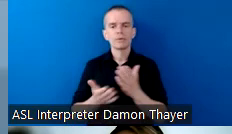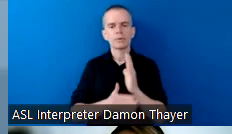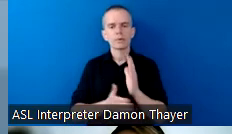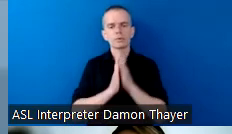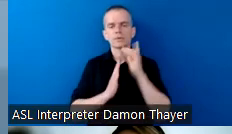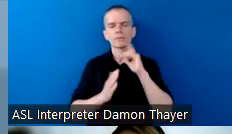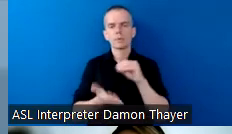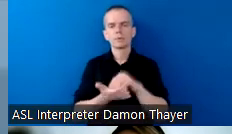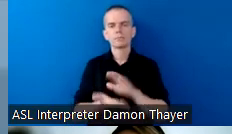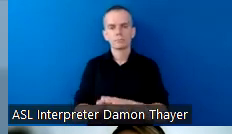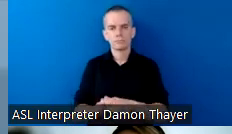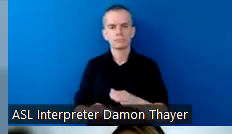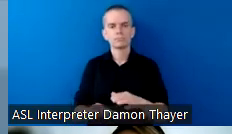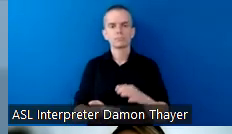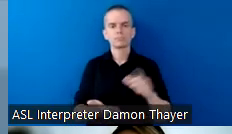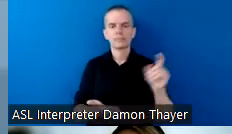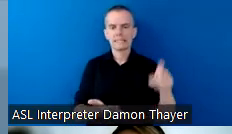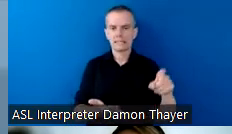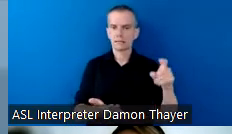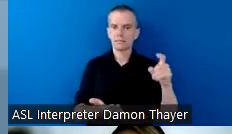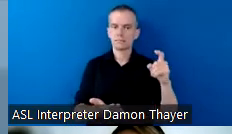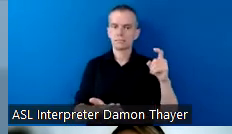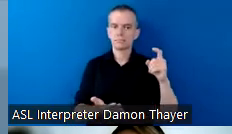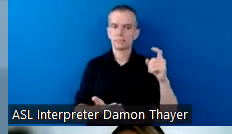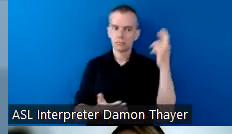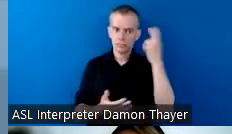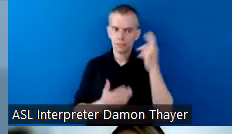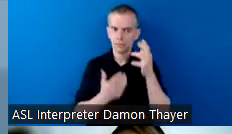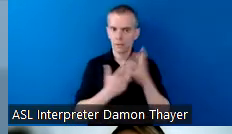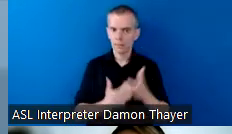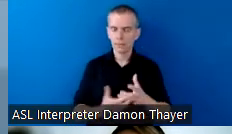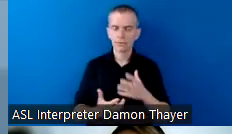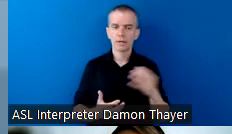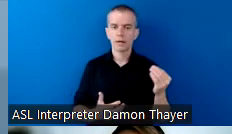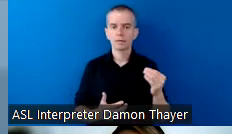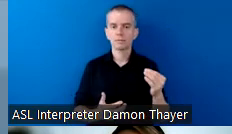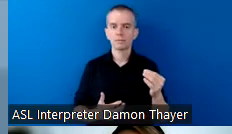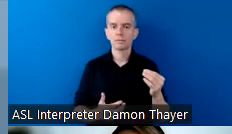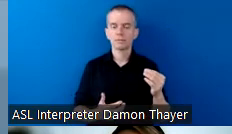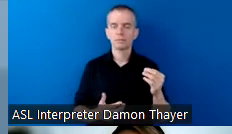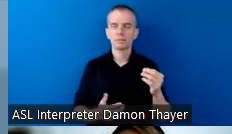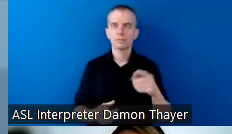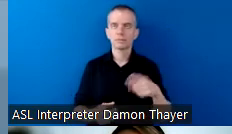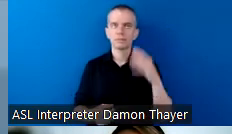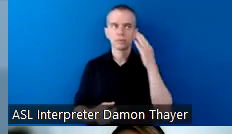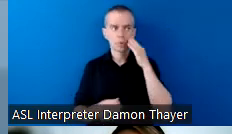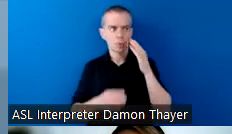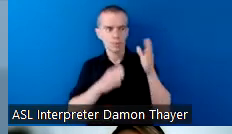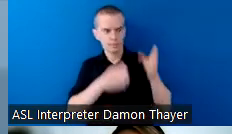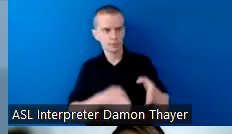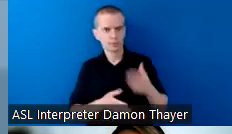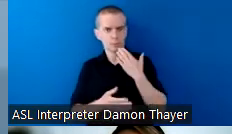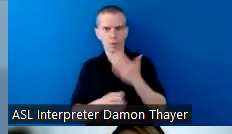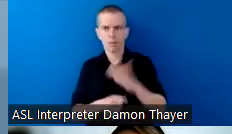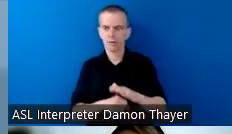of the need for the reasonable accommodation, and need to be familiar with the person coming to you making that